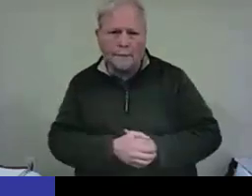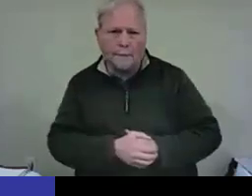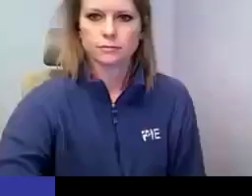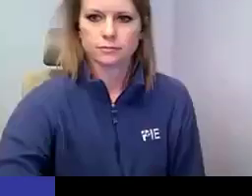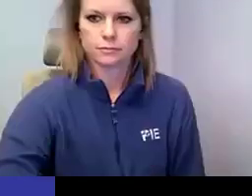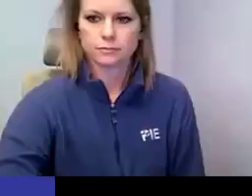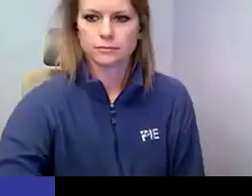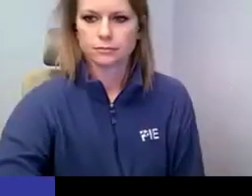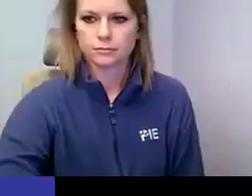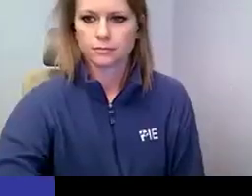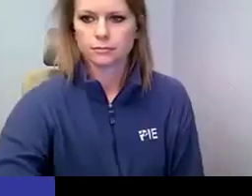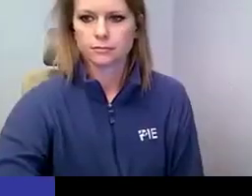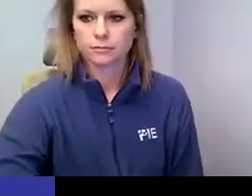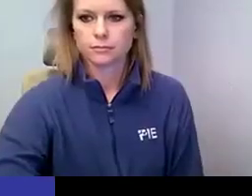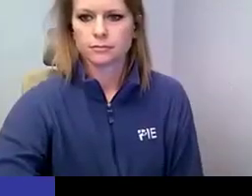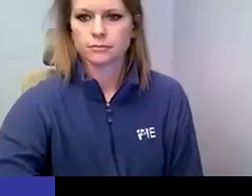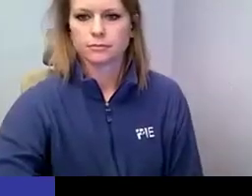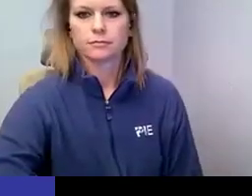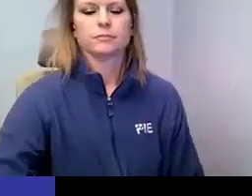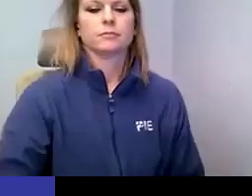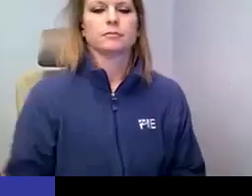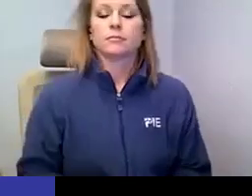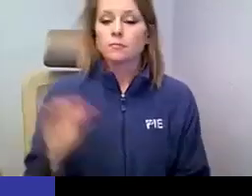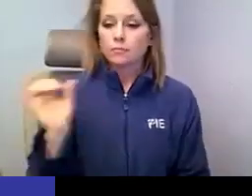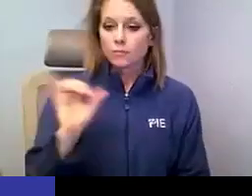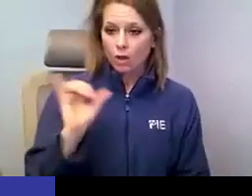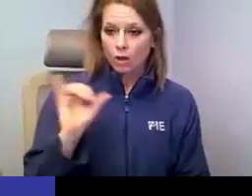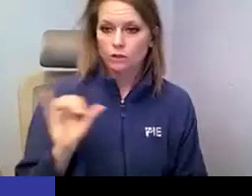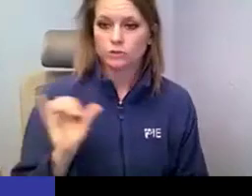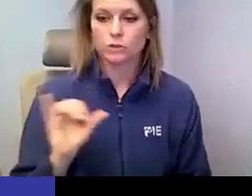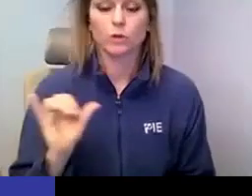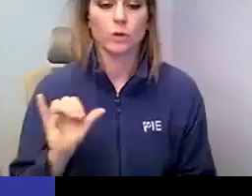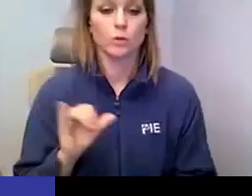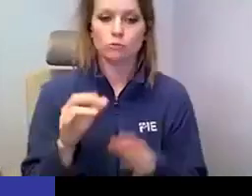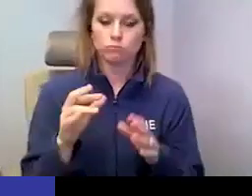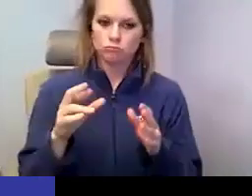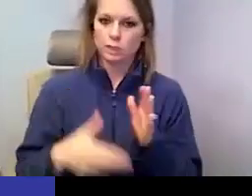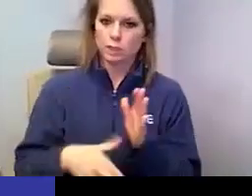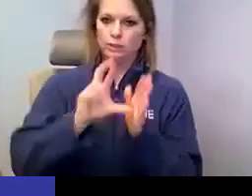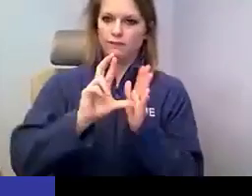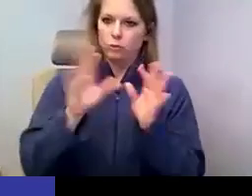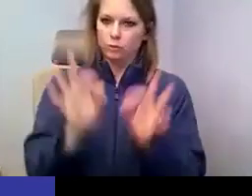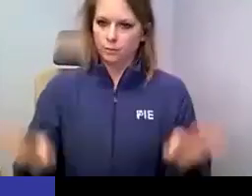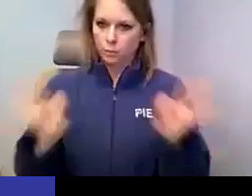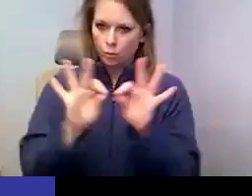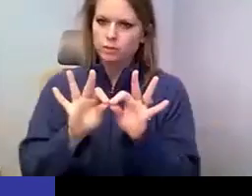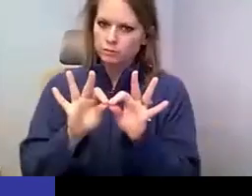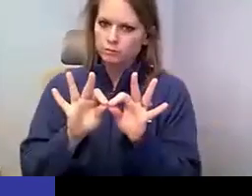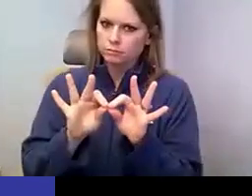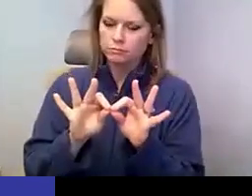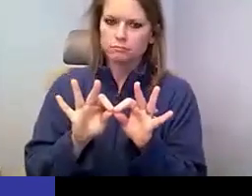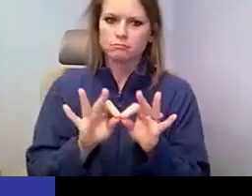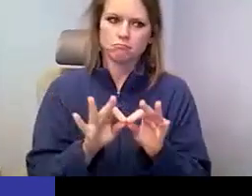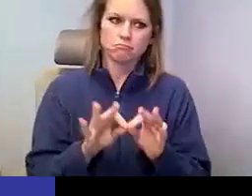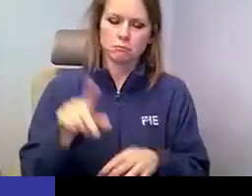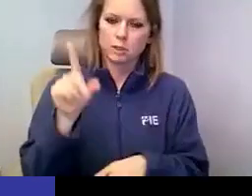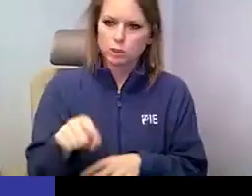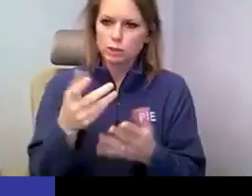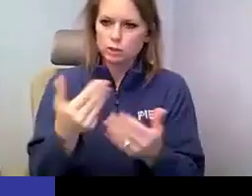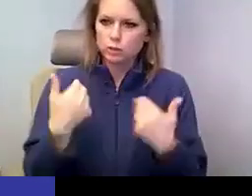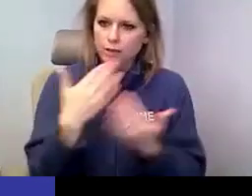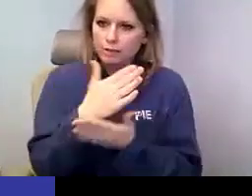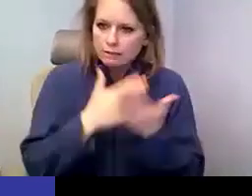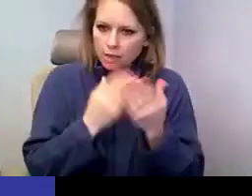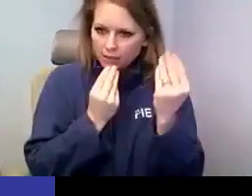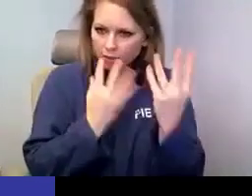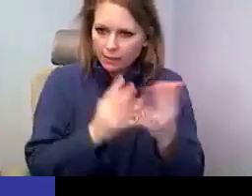And also that the file review is important because it's likely that you'll get at least some information about the child in all 6 of those areas of academic and